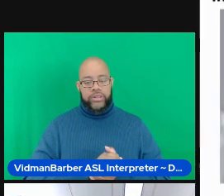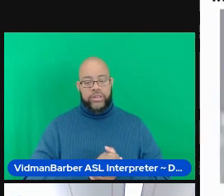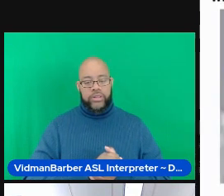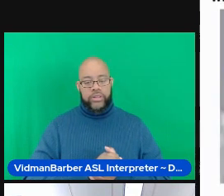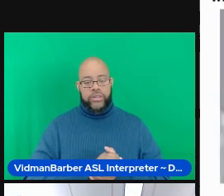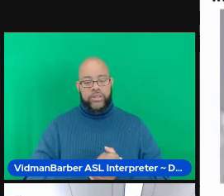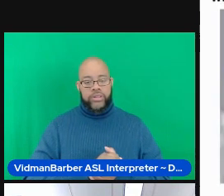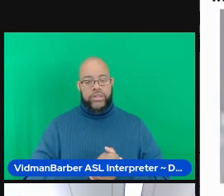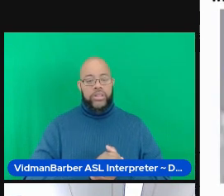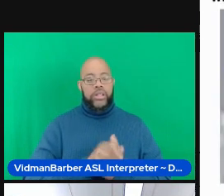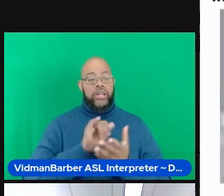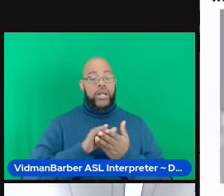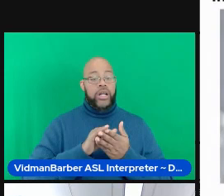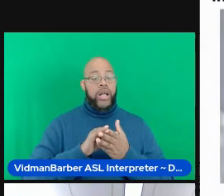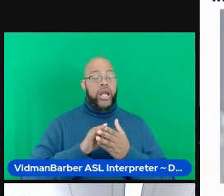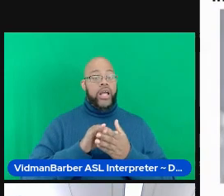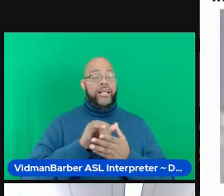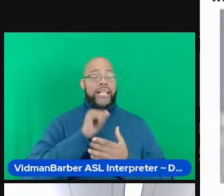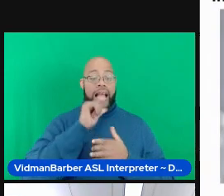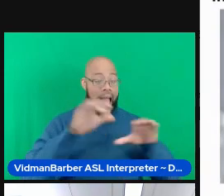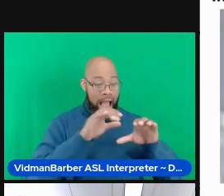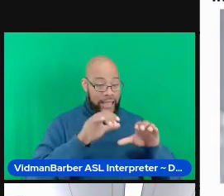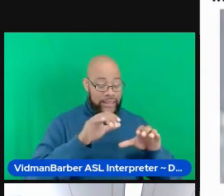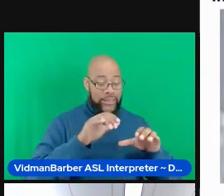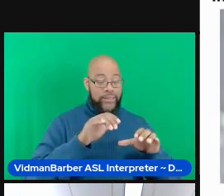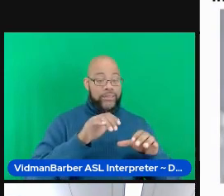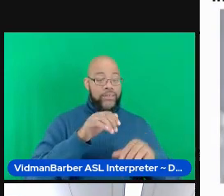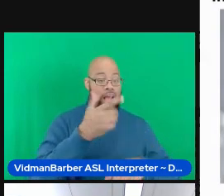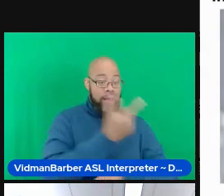the inactivated influenza vaccine contains traces of